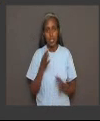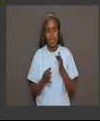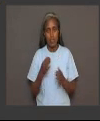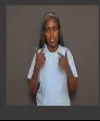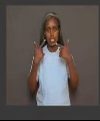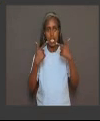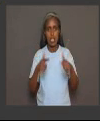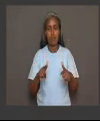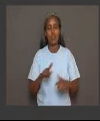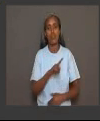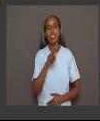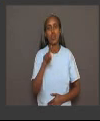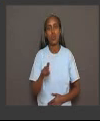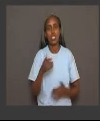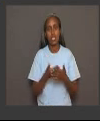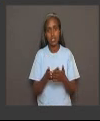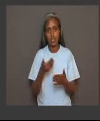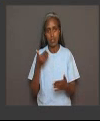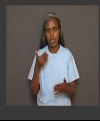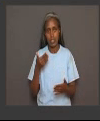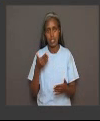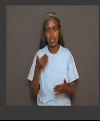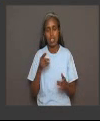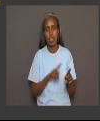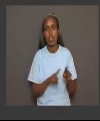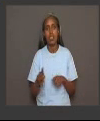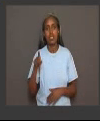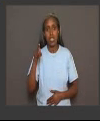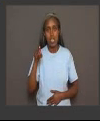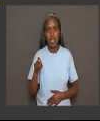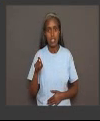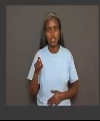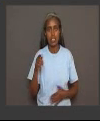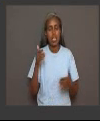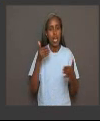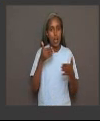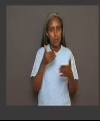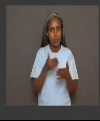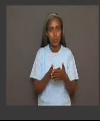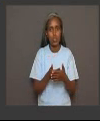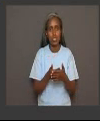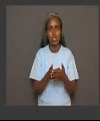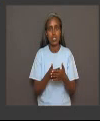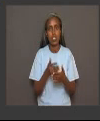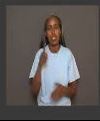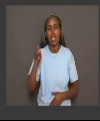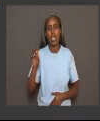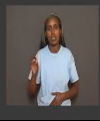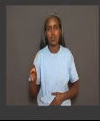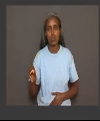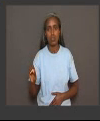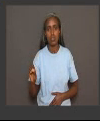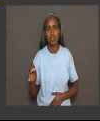If the limit of the quotient difference as x approaches